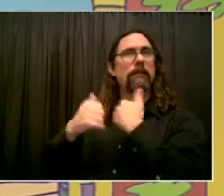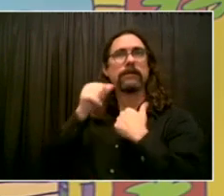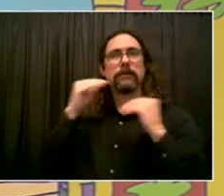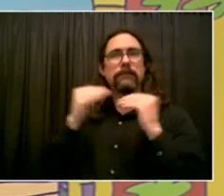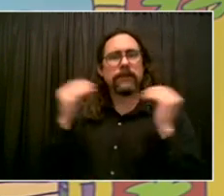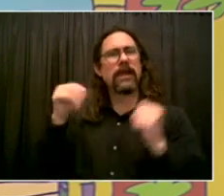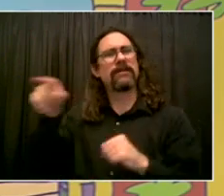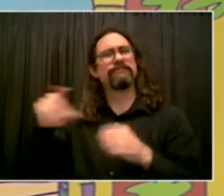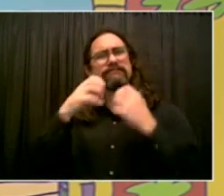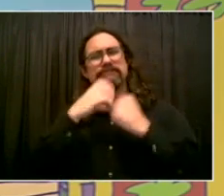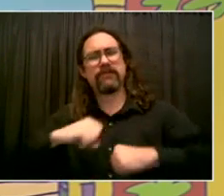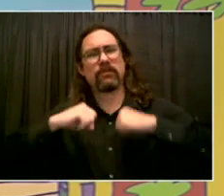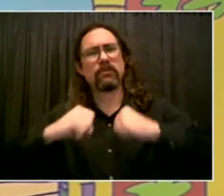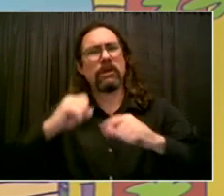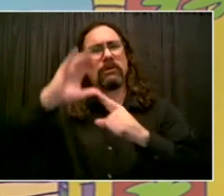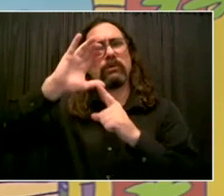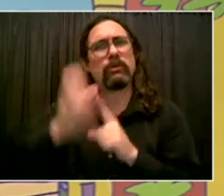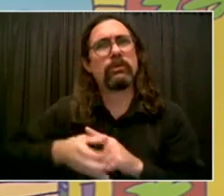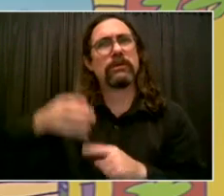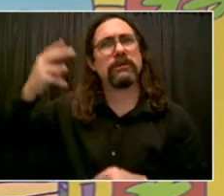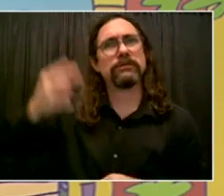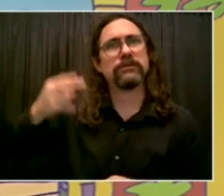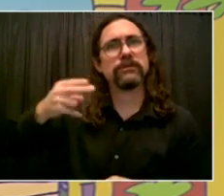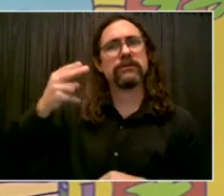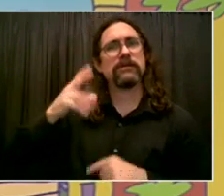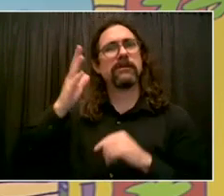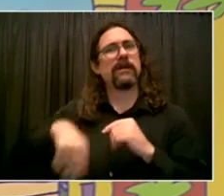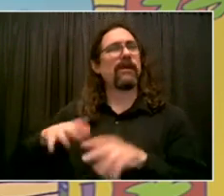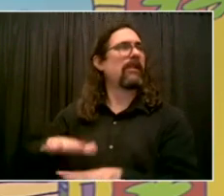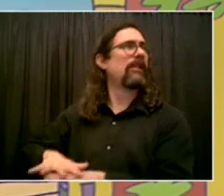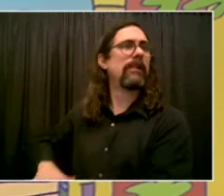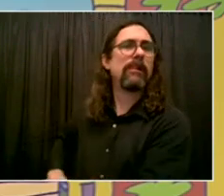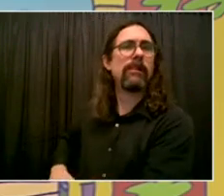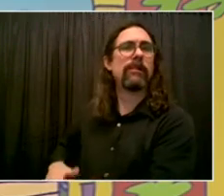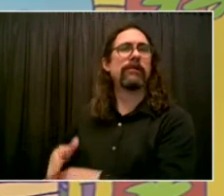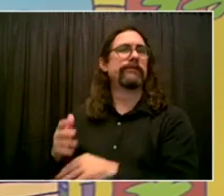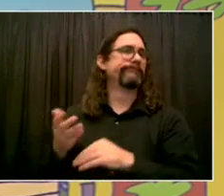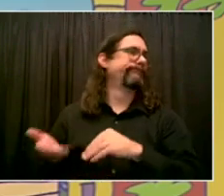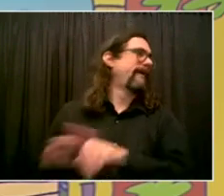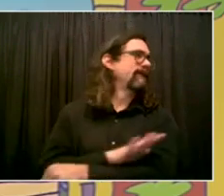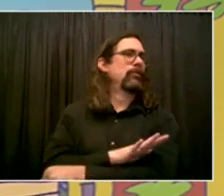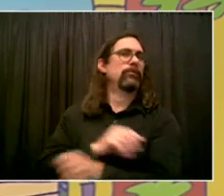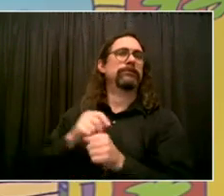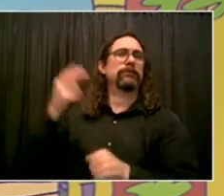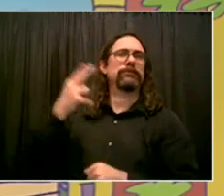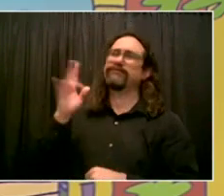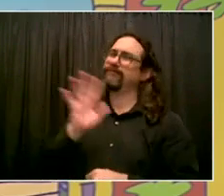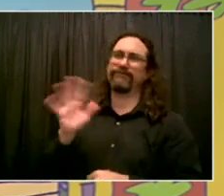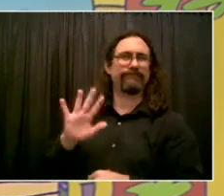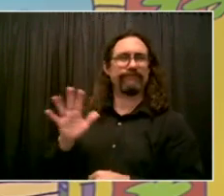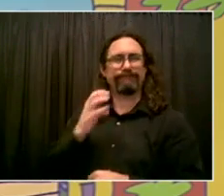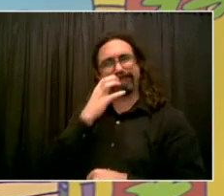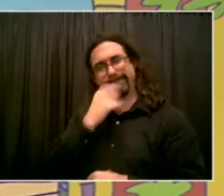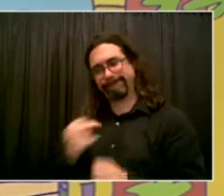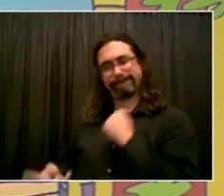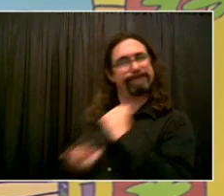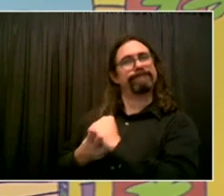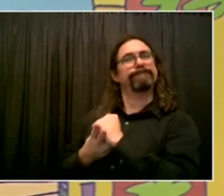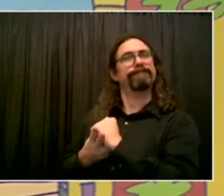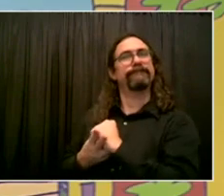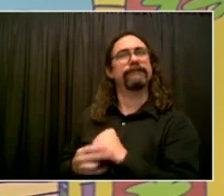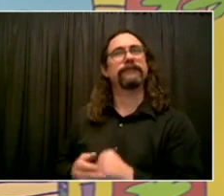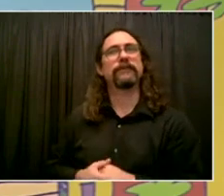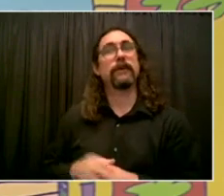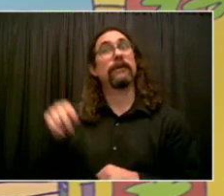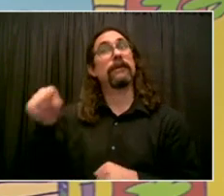shunted aside and in some ways destroyed. They created something that now has built and built and built, and so many New Yorkers have come together